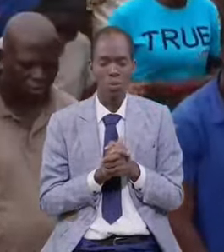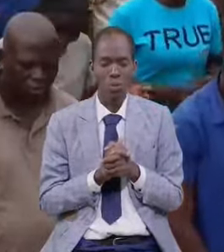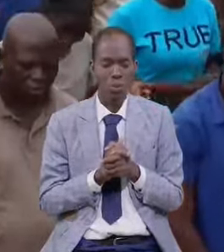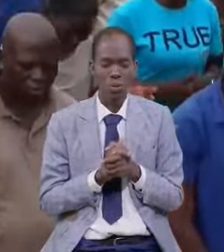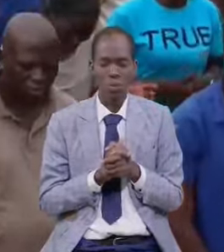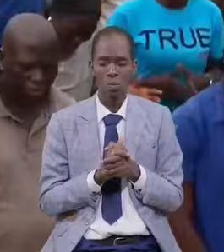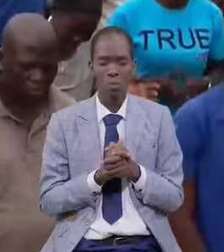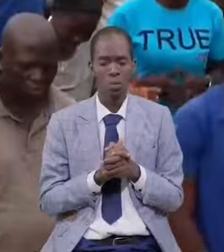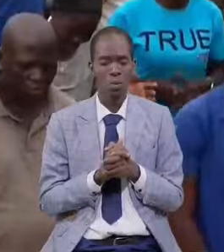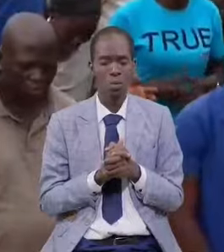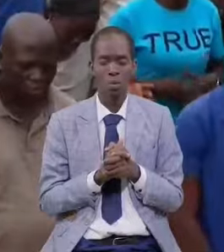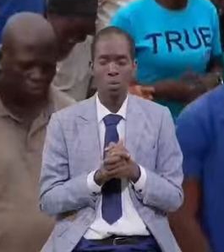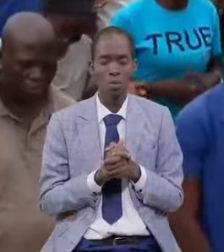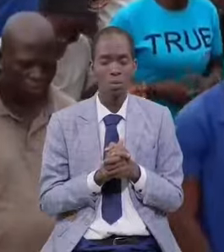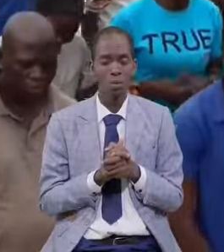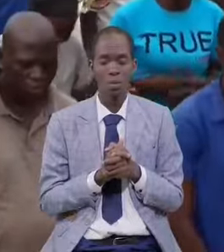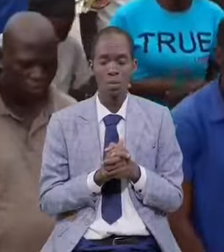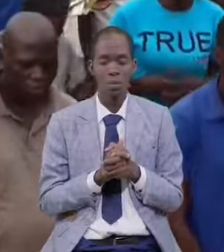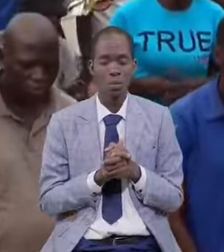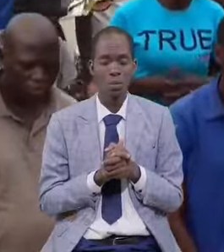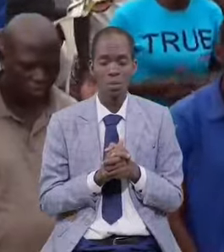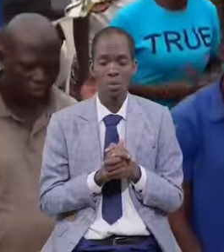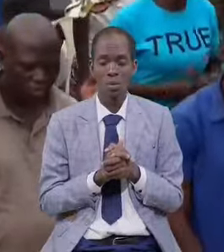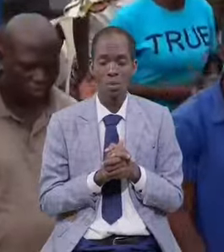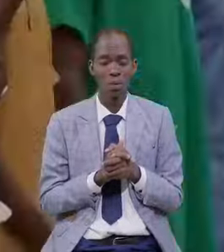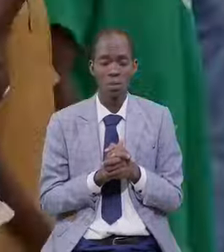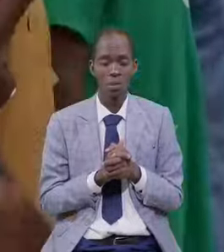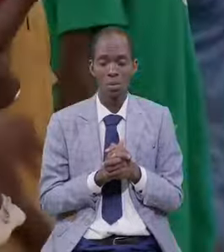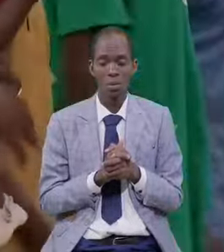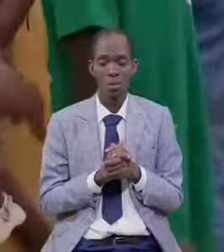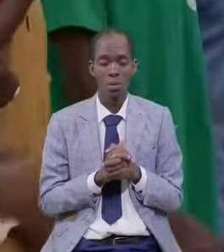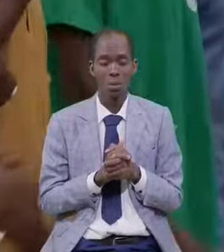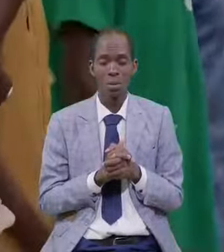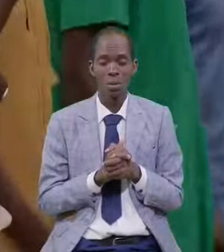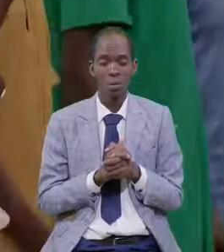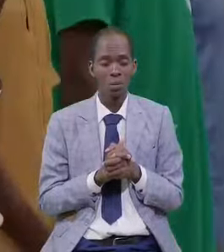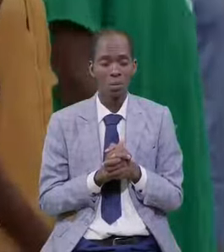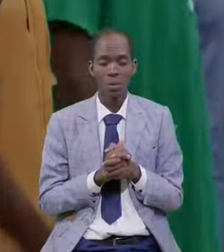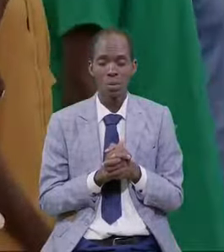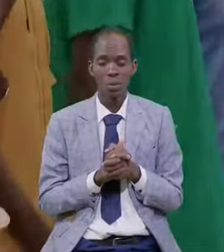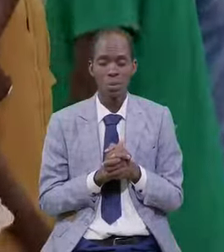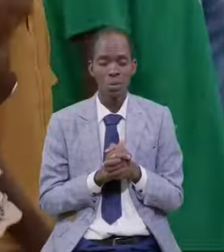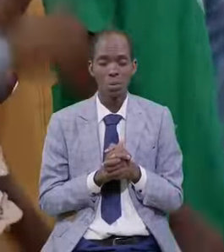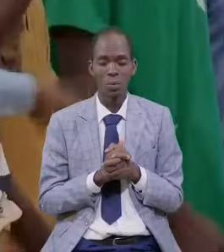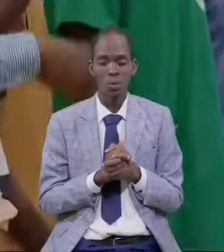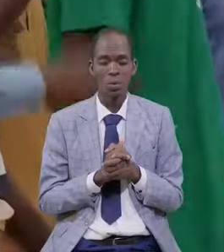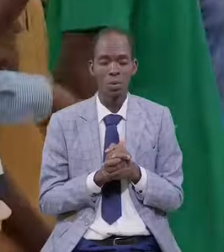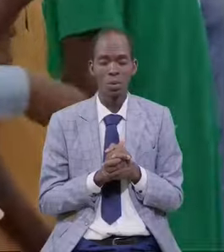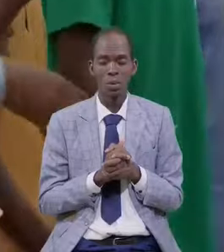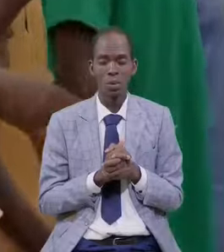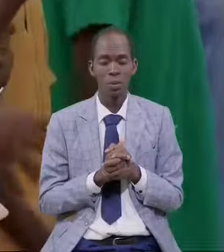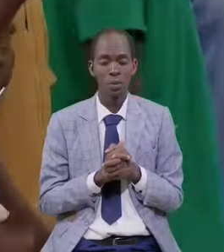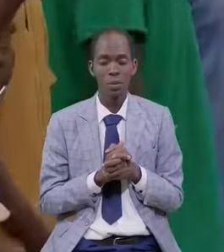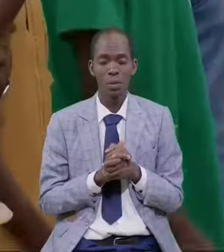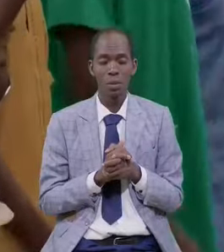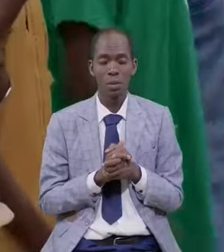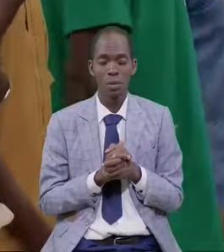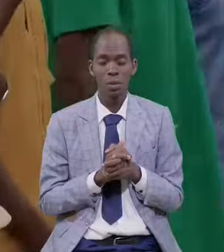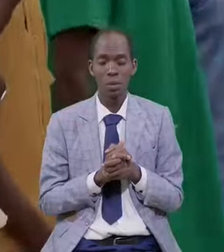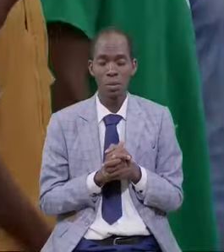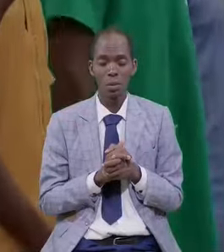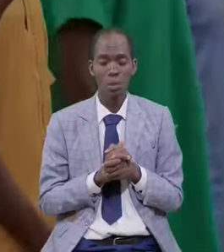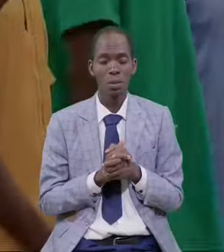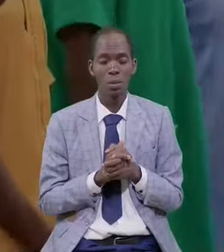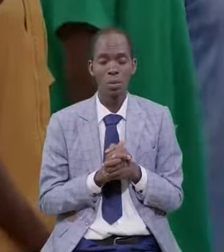Heaven your hope make Heaven your hope make his coming again your hope make his coming again your